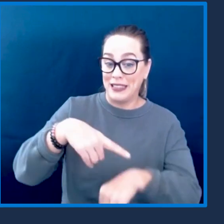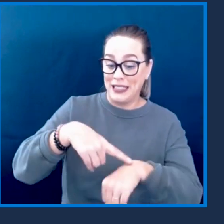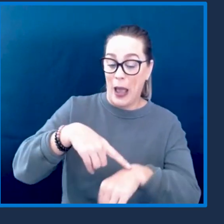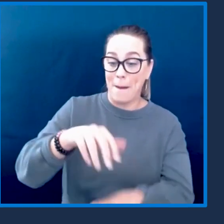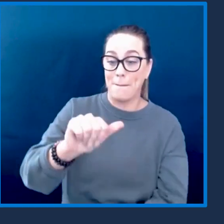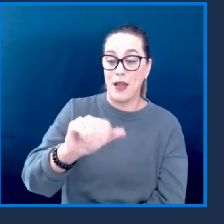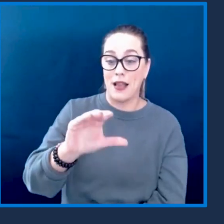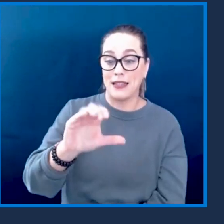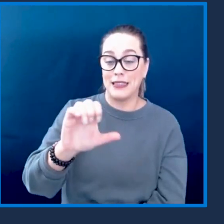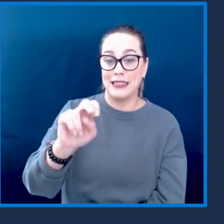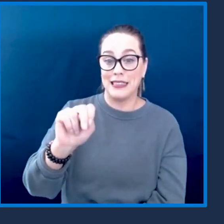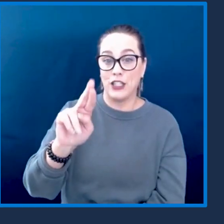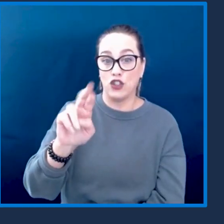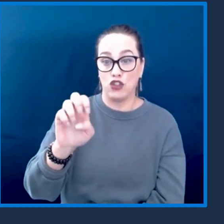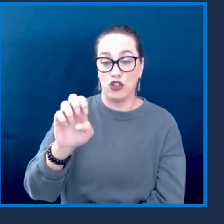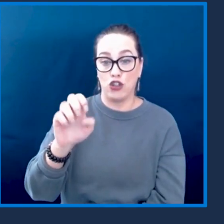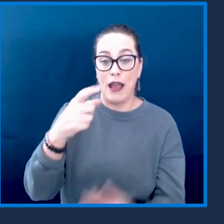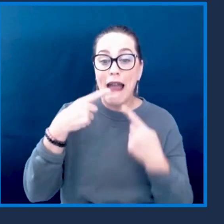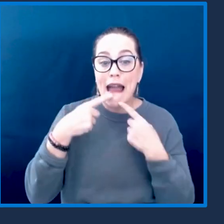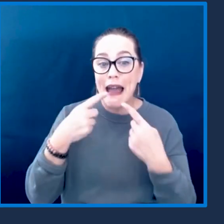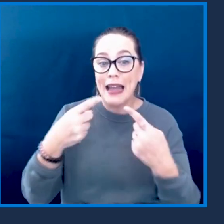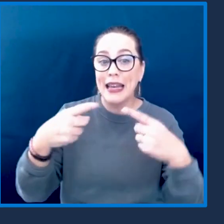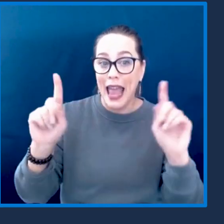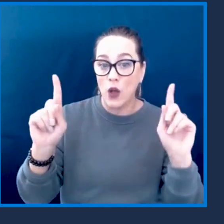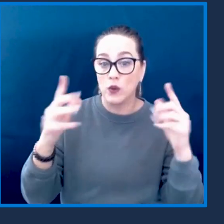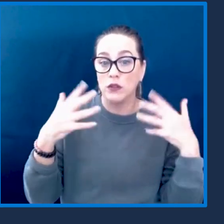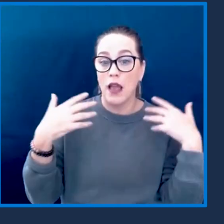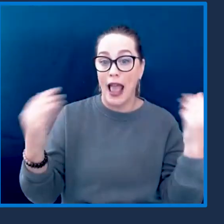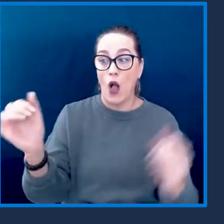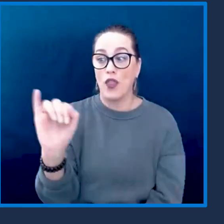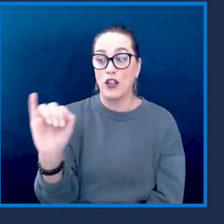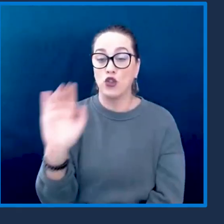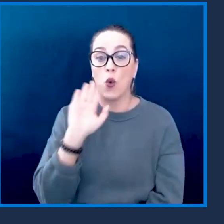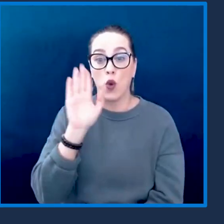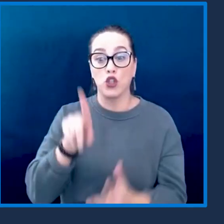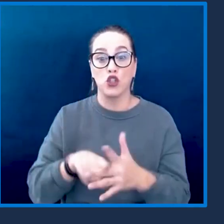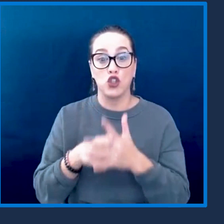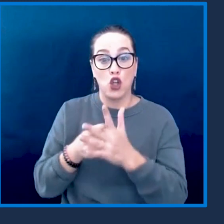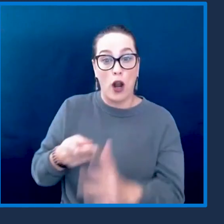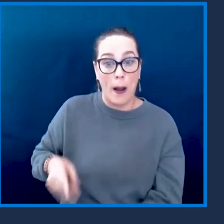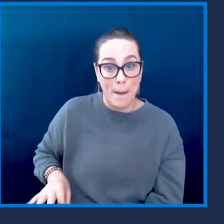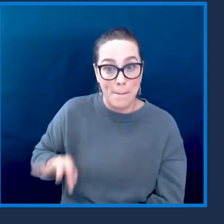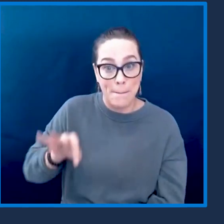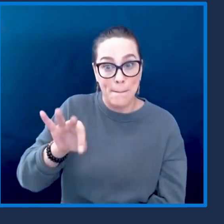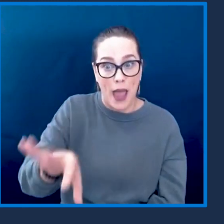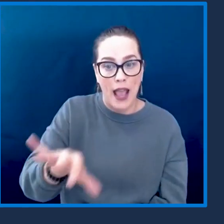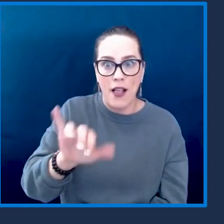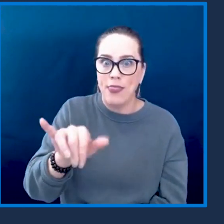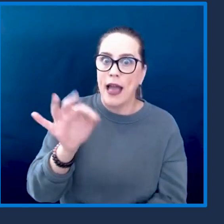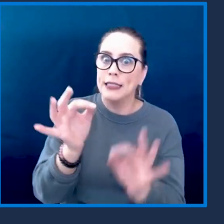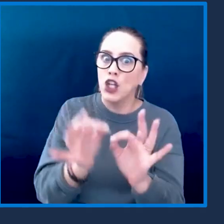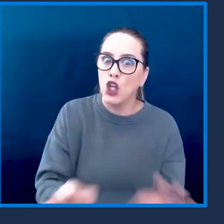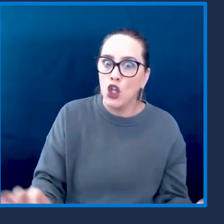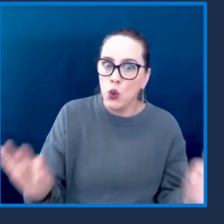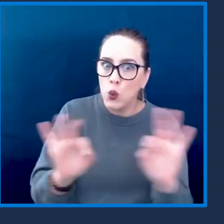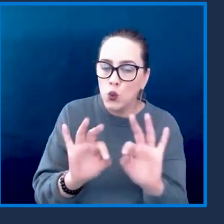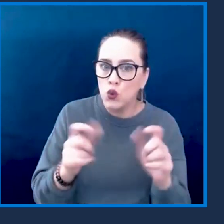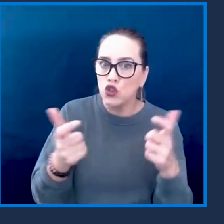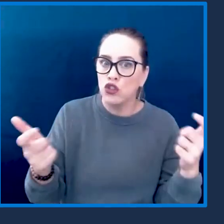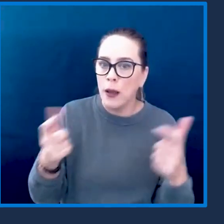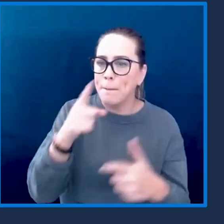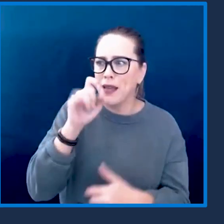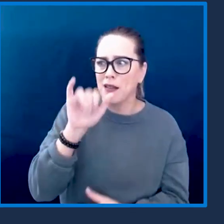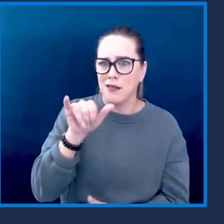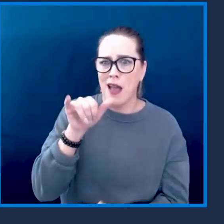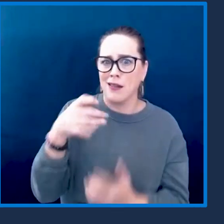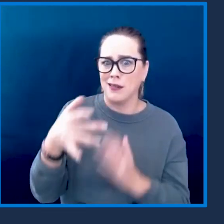announced that our health insurance would begin covering them, which was huge because they're very expensive pieces of technology. So I decided that